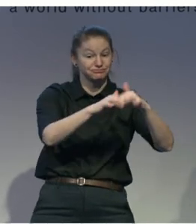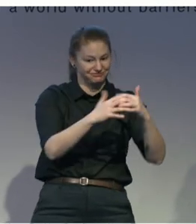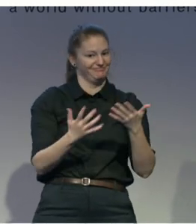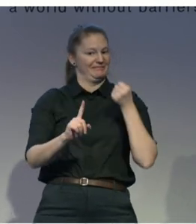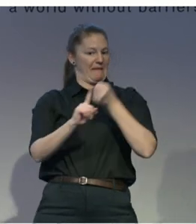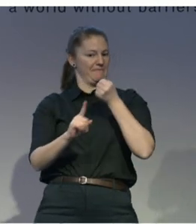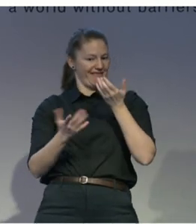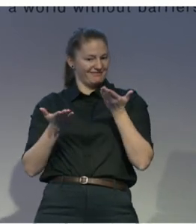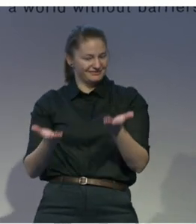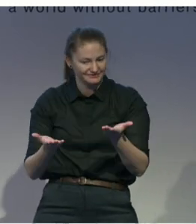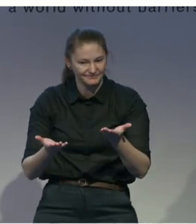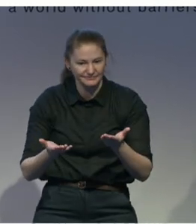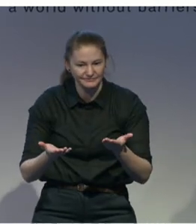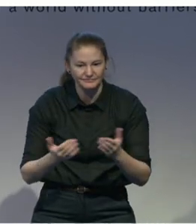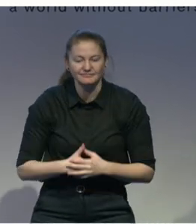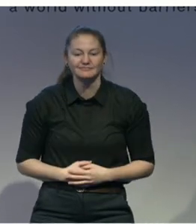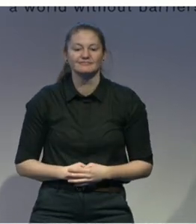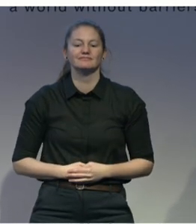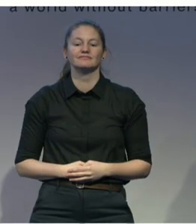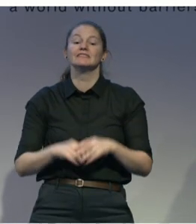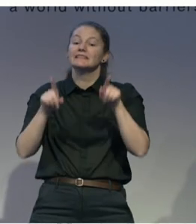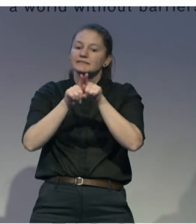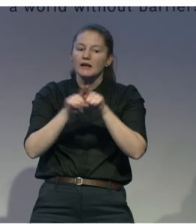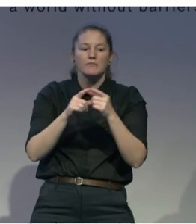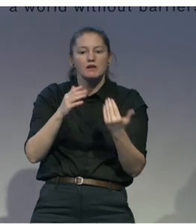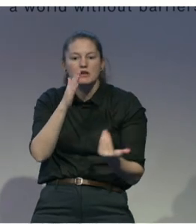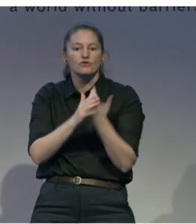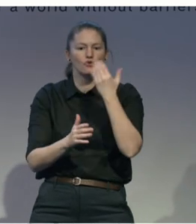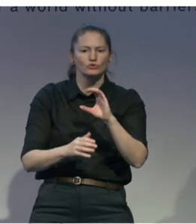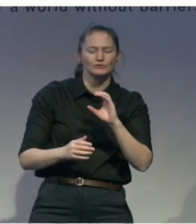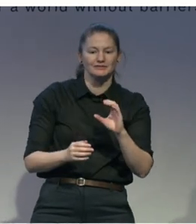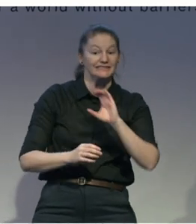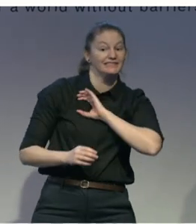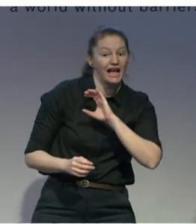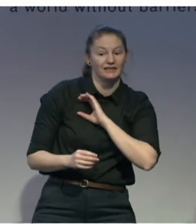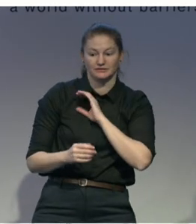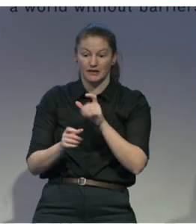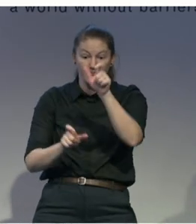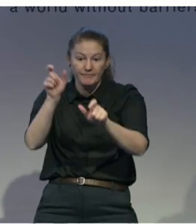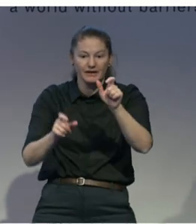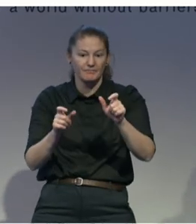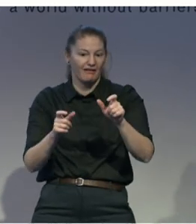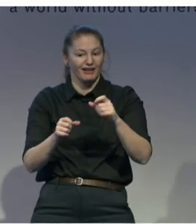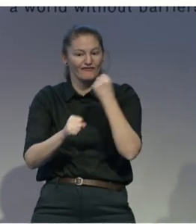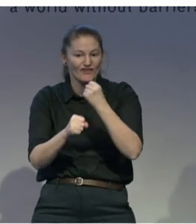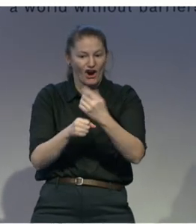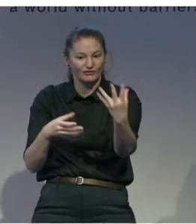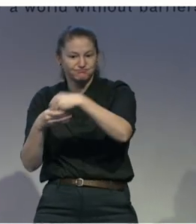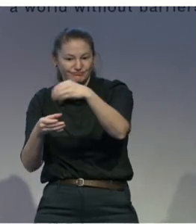many persons with disability to work. For example, more than 450